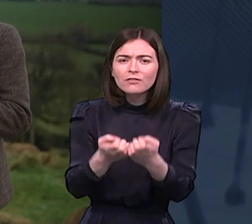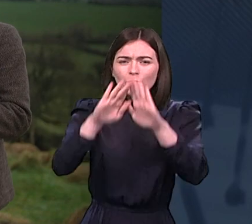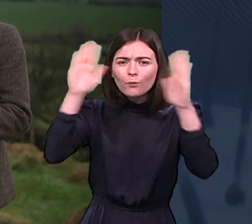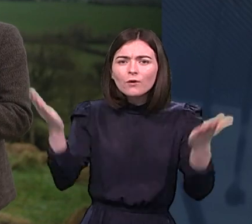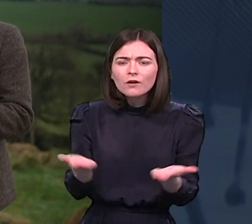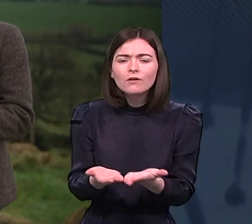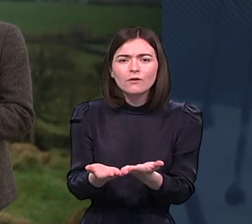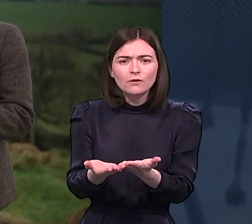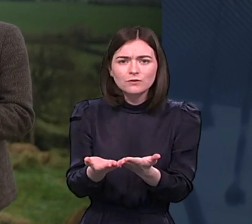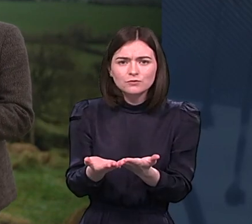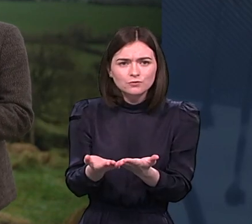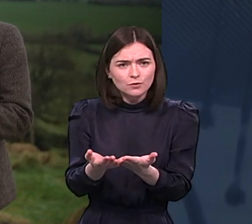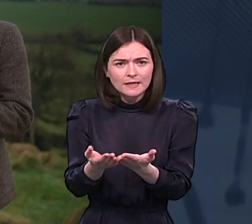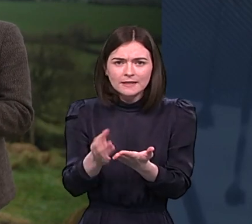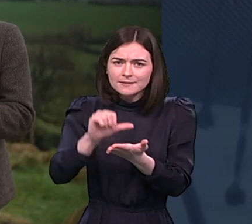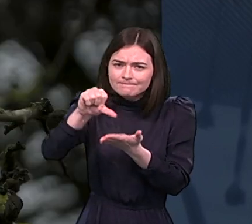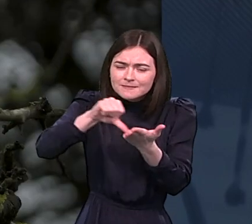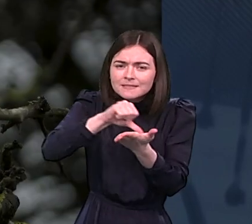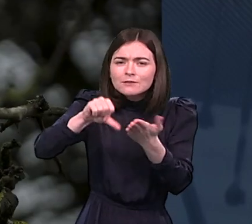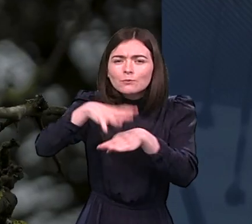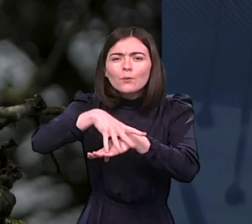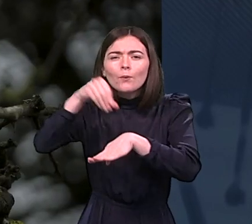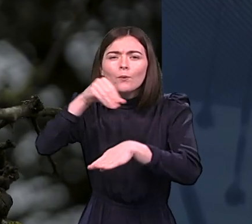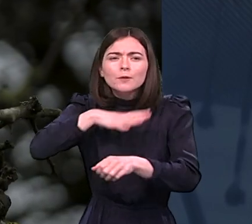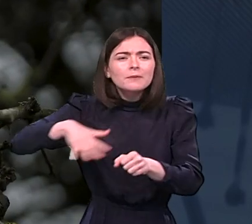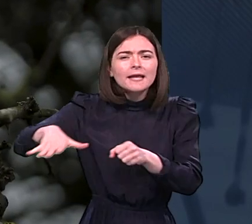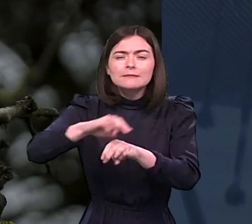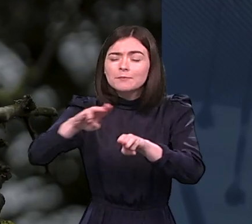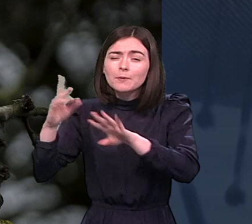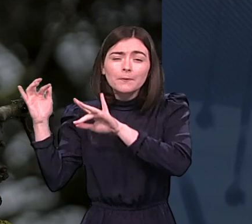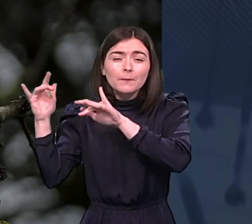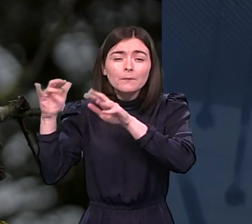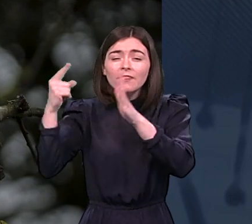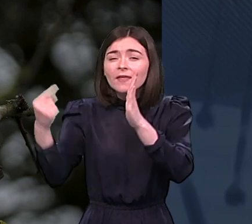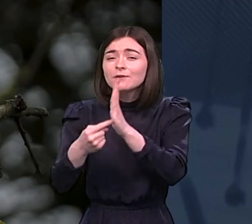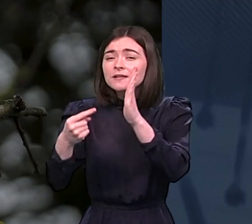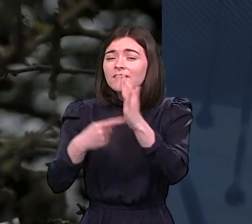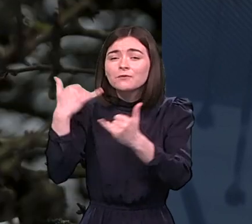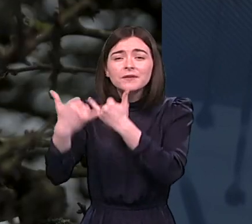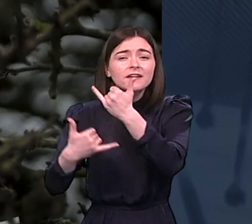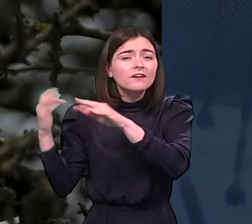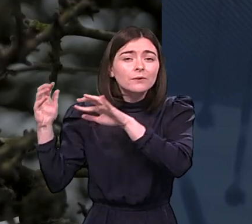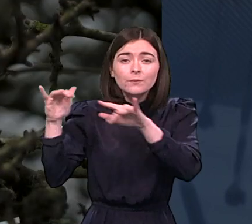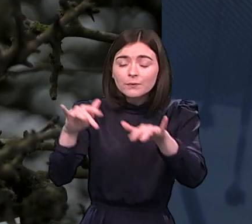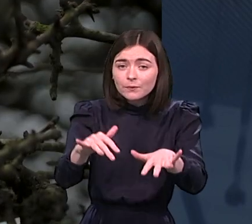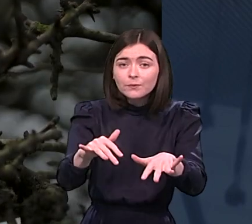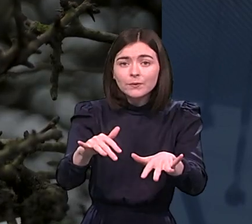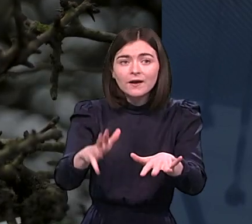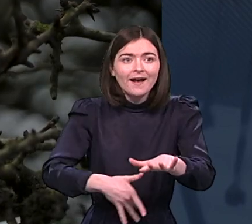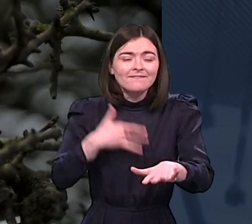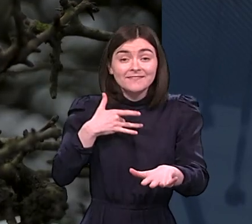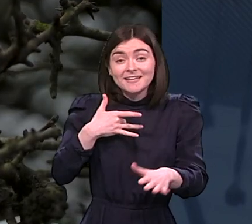This ancient, sacred place like this that people have been coming to in thousands of years. To me, I don't know, but to me, I find something